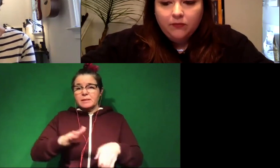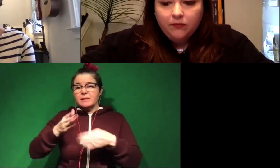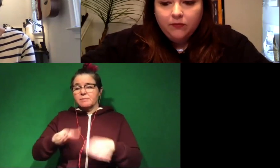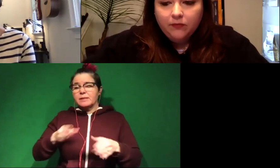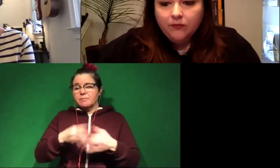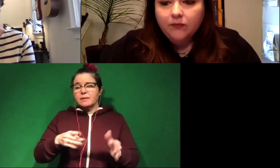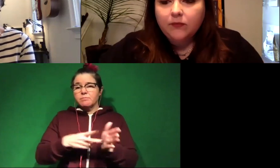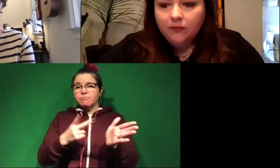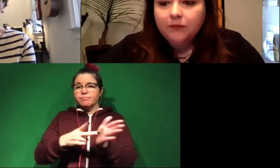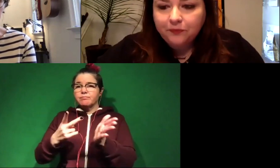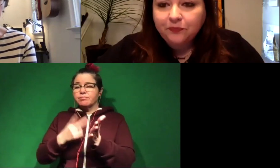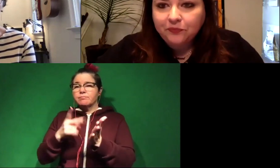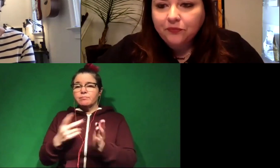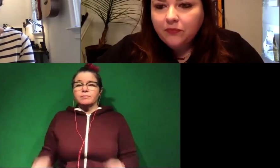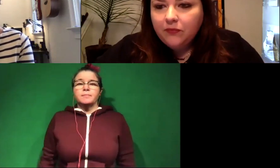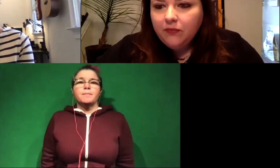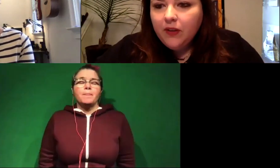two cells.